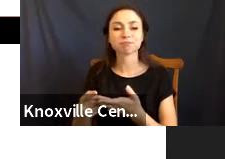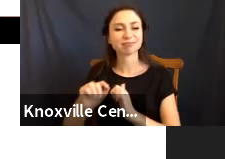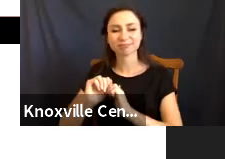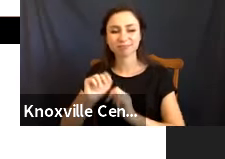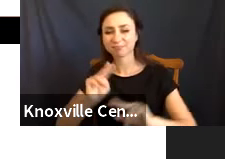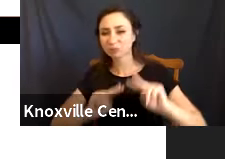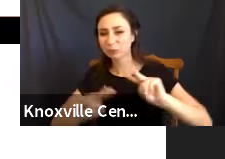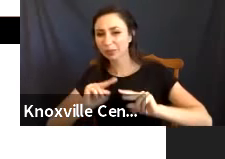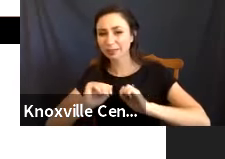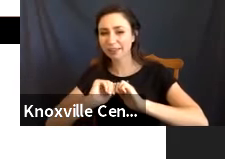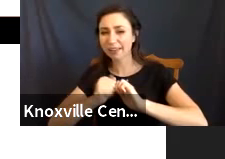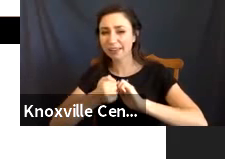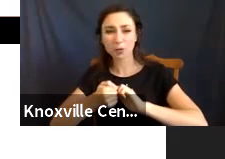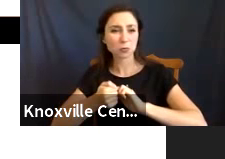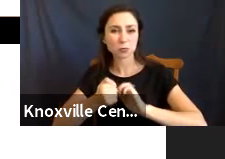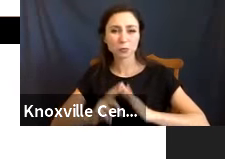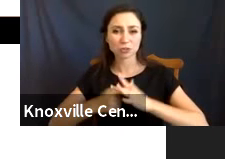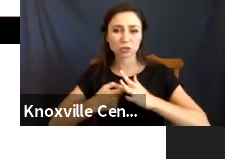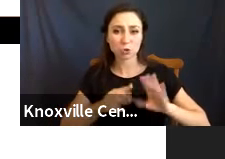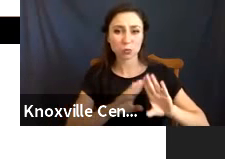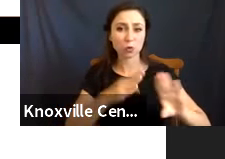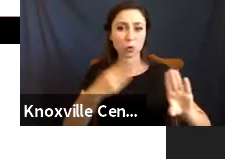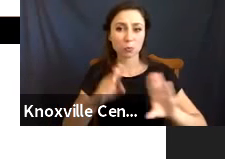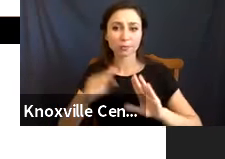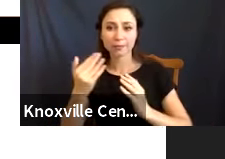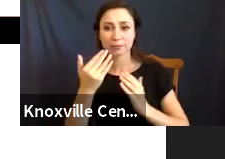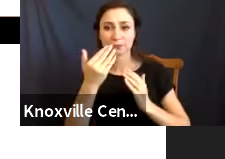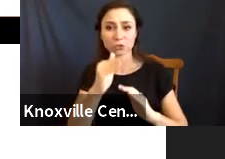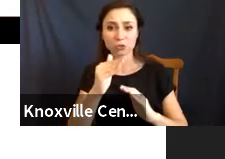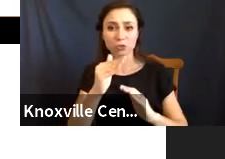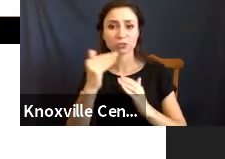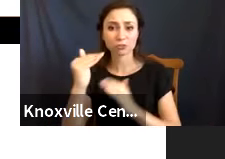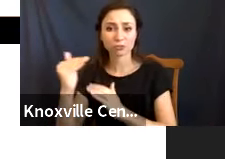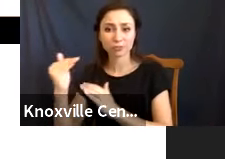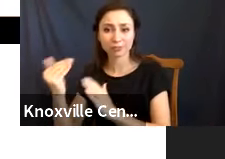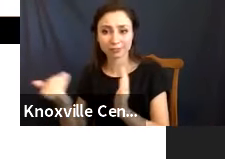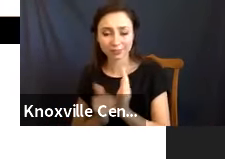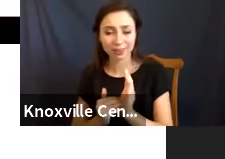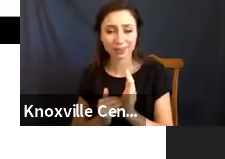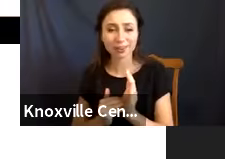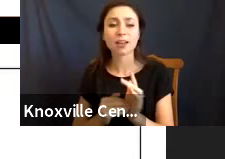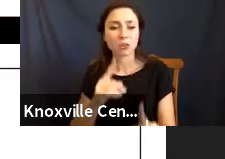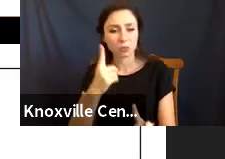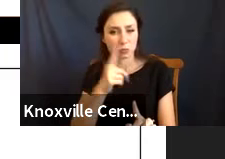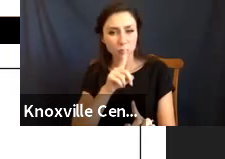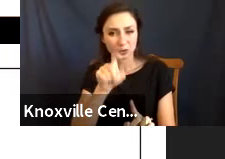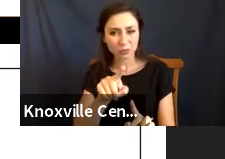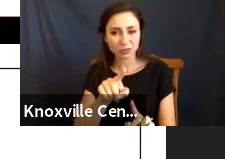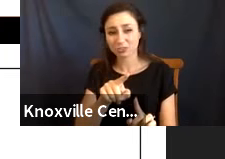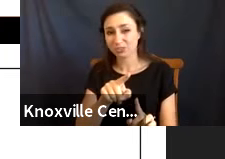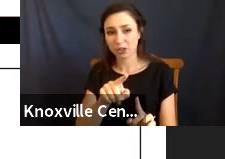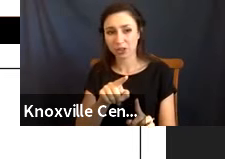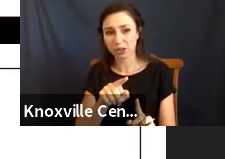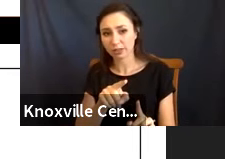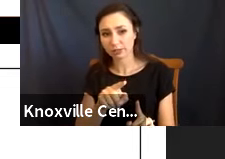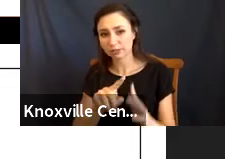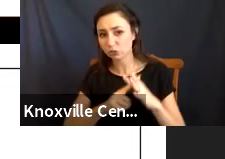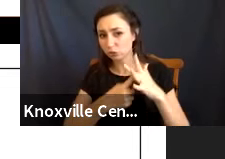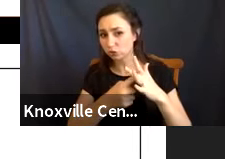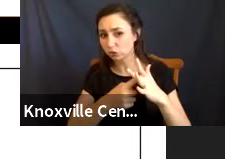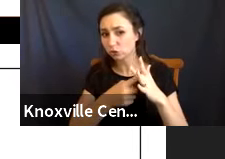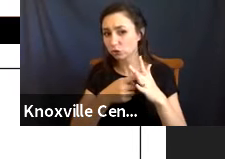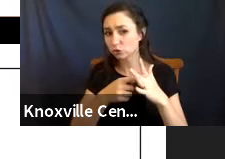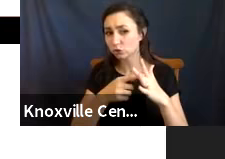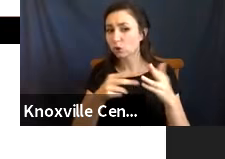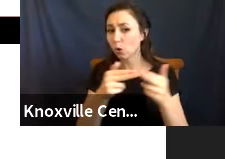lift restrictions. I do have one question. On your early slide, you said that we would look at cases based